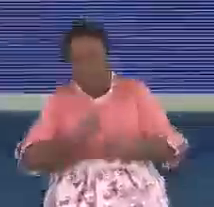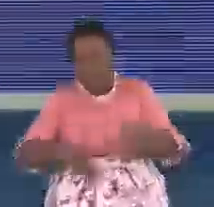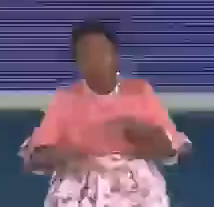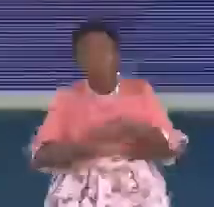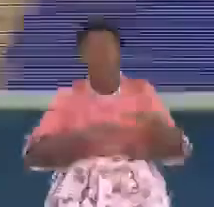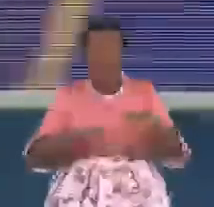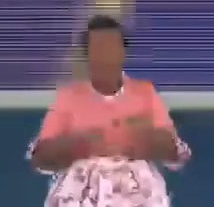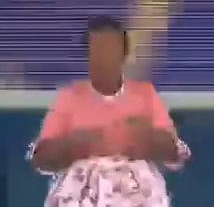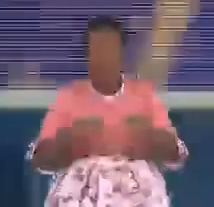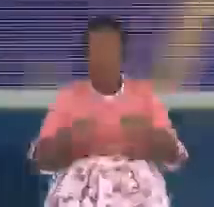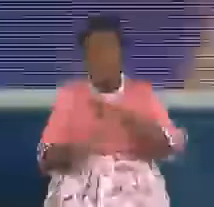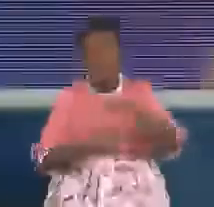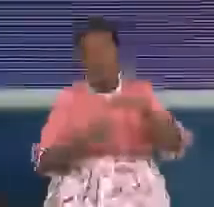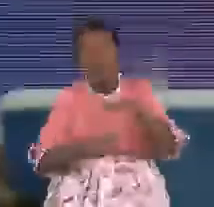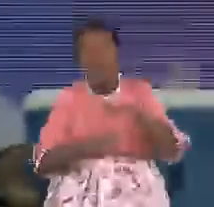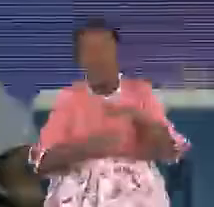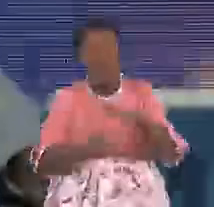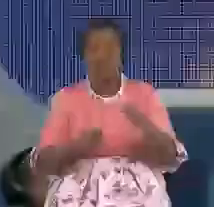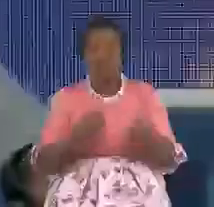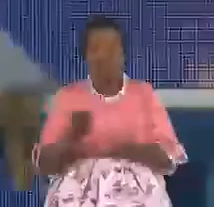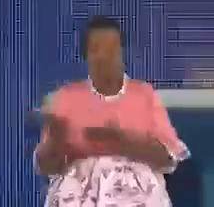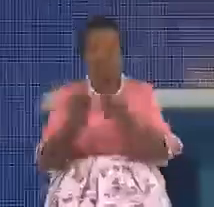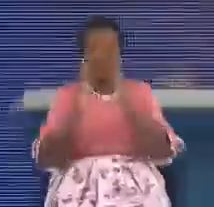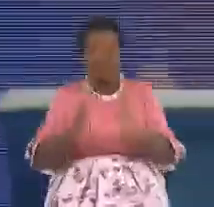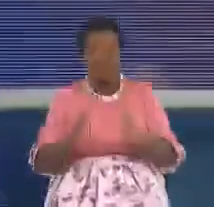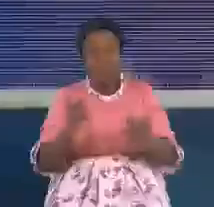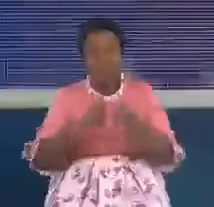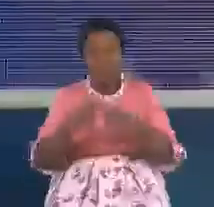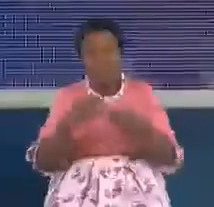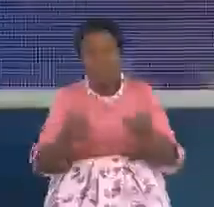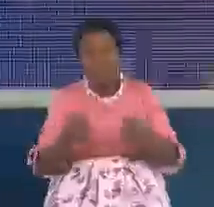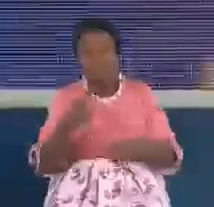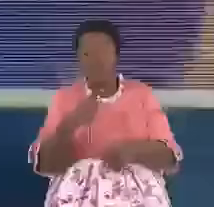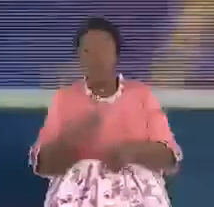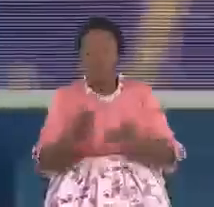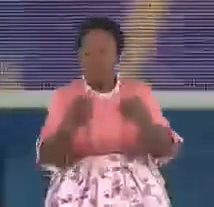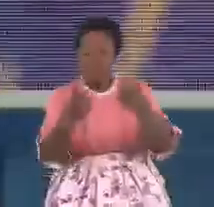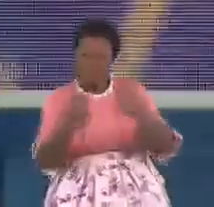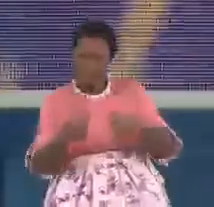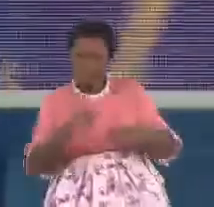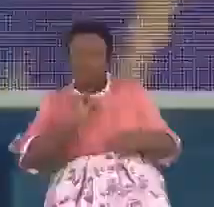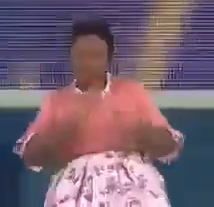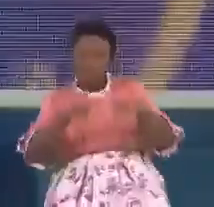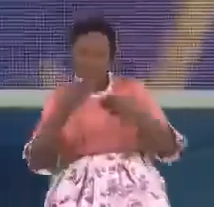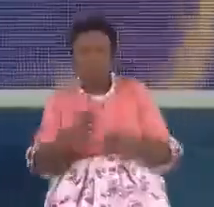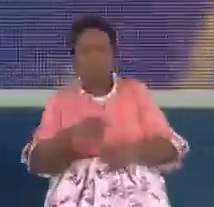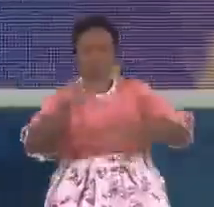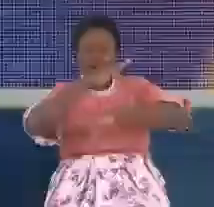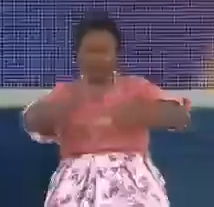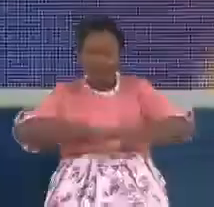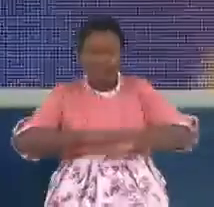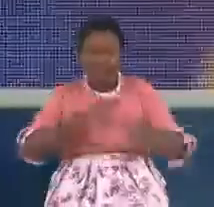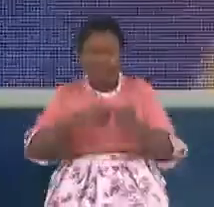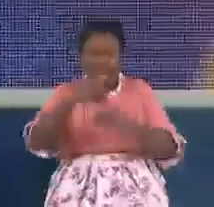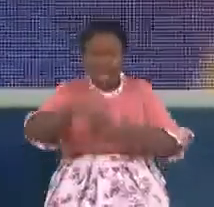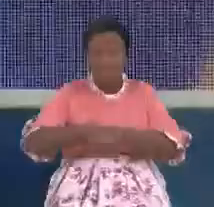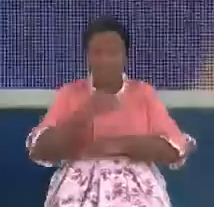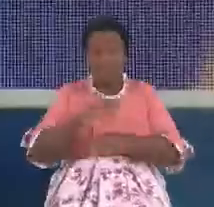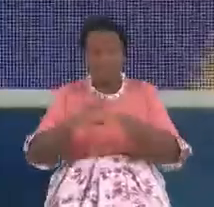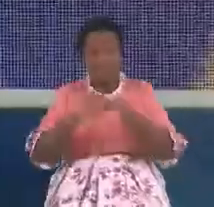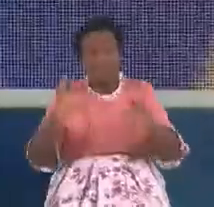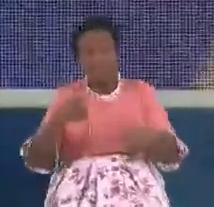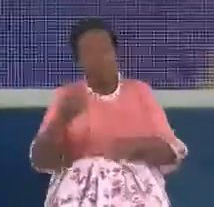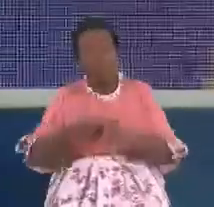says, "Come, I'll give you rest." Tonight, there's release from slavery in your life